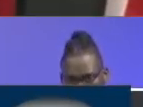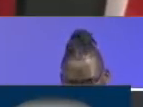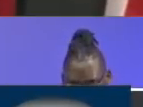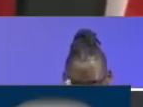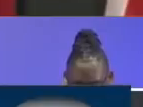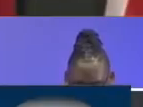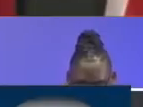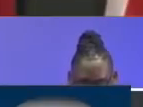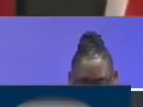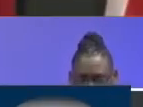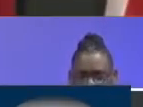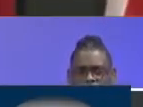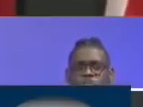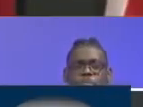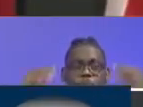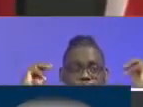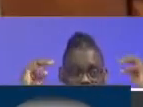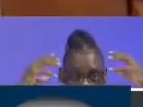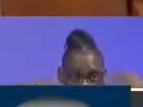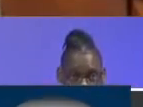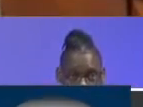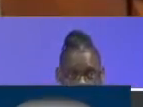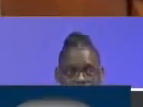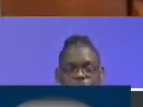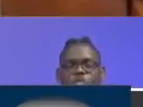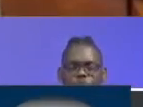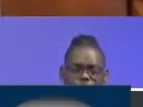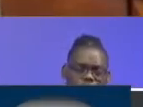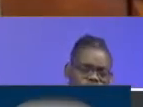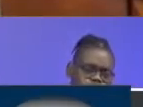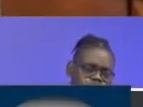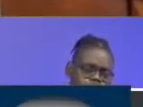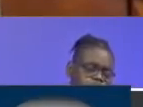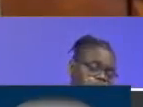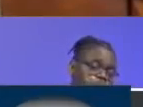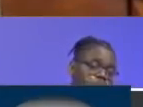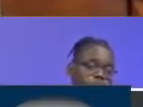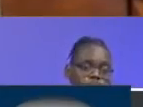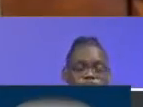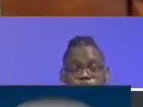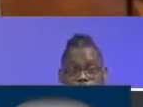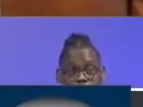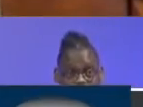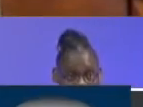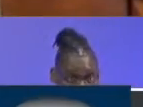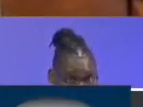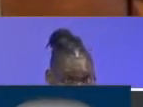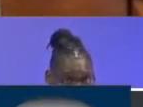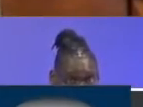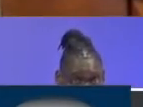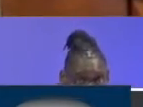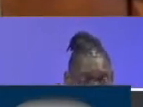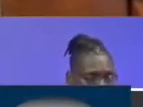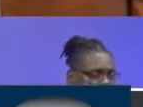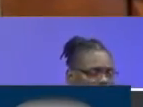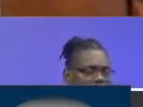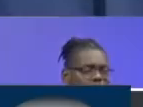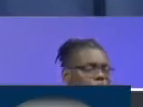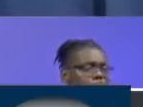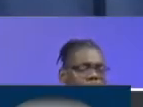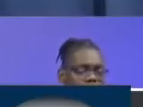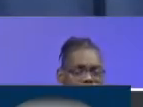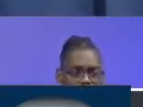up to date on our vaccination efforts. Thank you very much, Honorable Prime Minister, fellow Cabinet